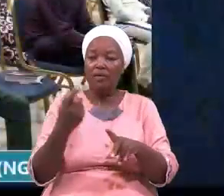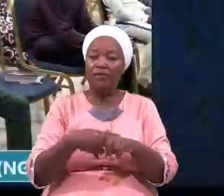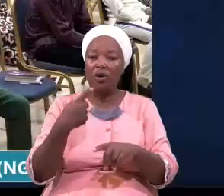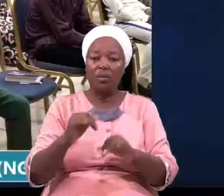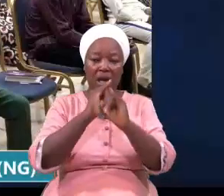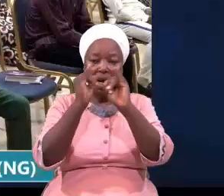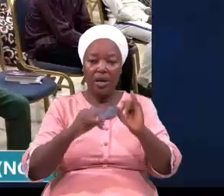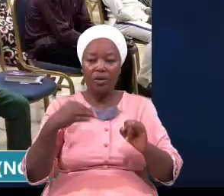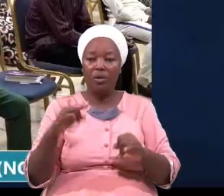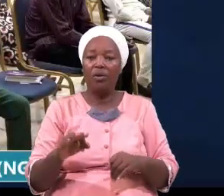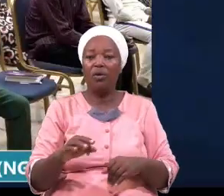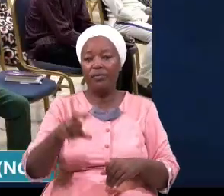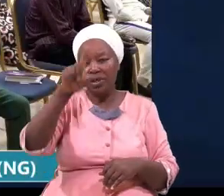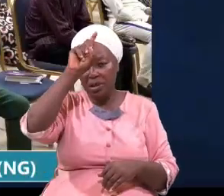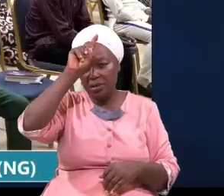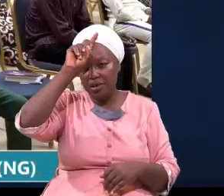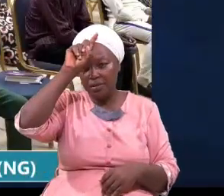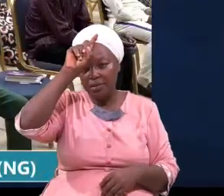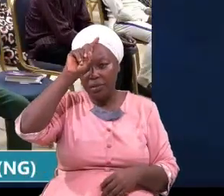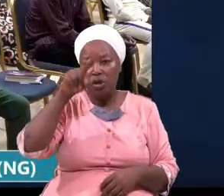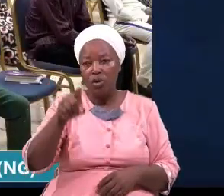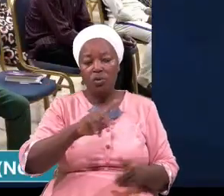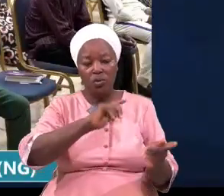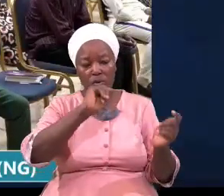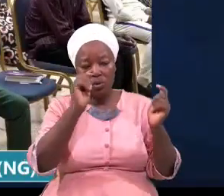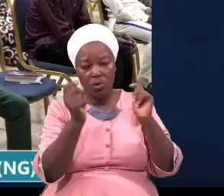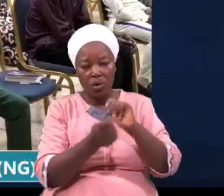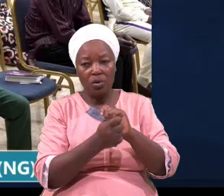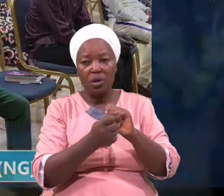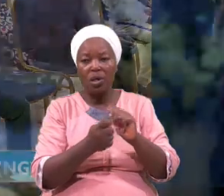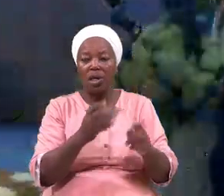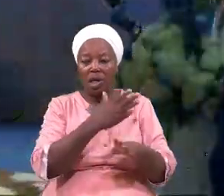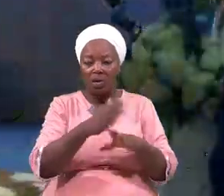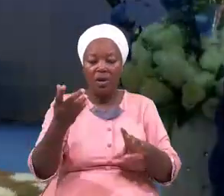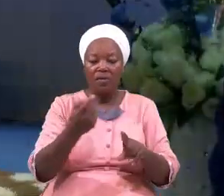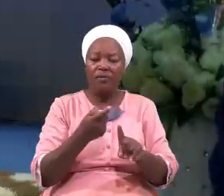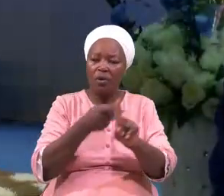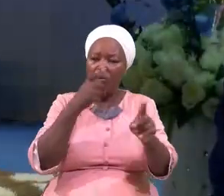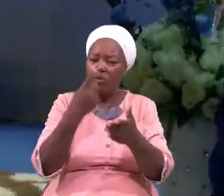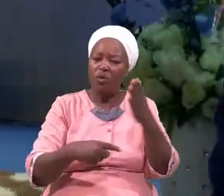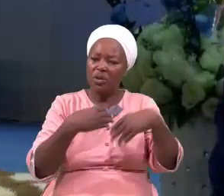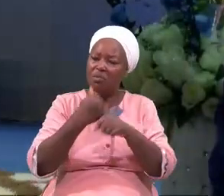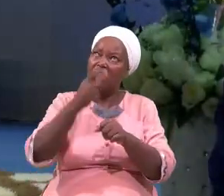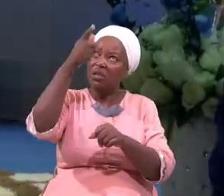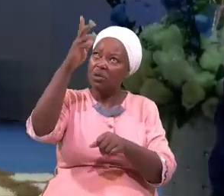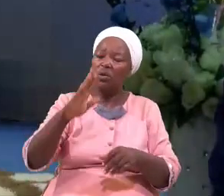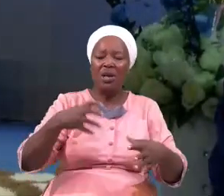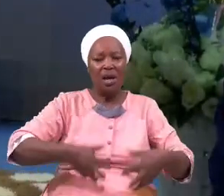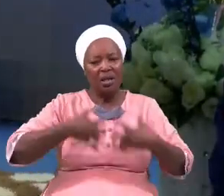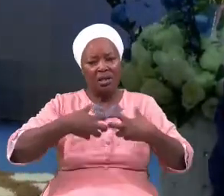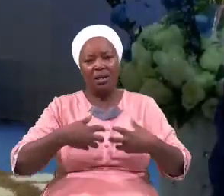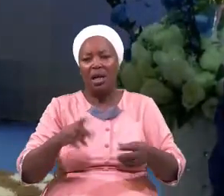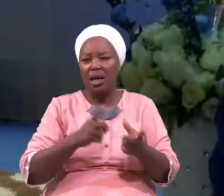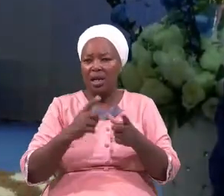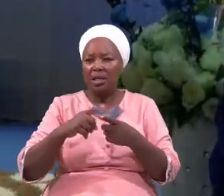of Egypt. You turn away from what makes God angry. And then